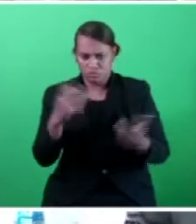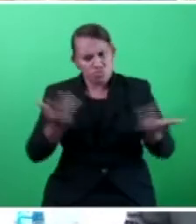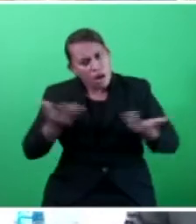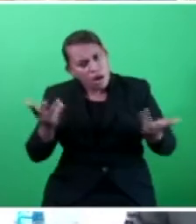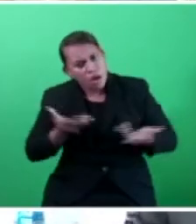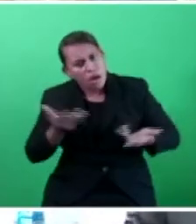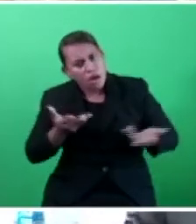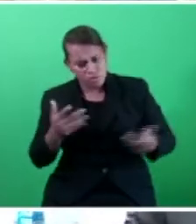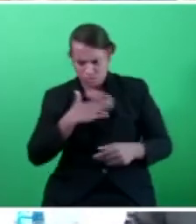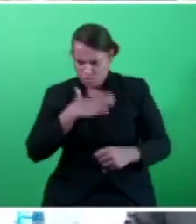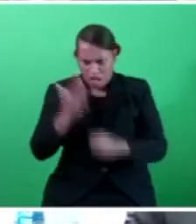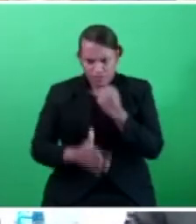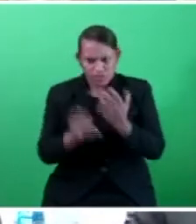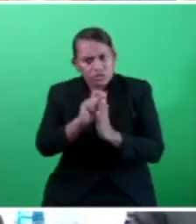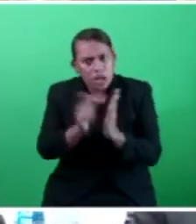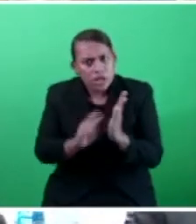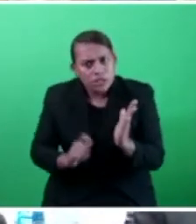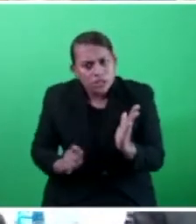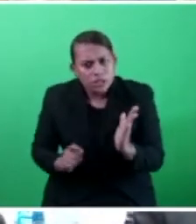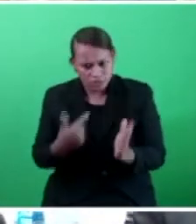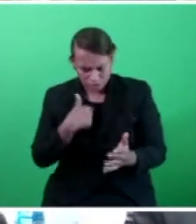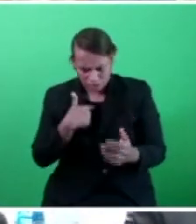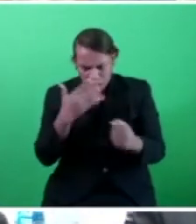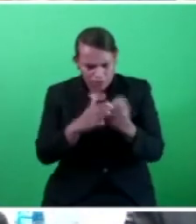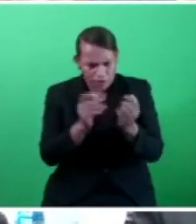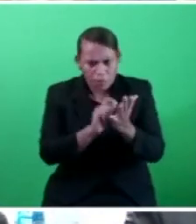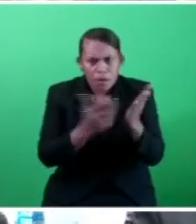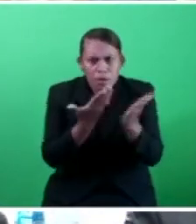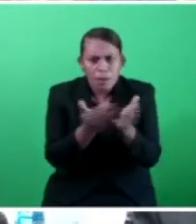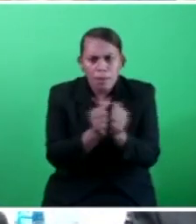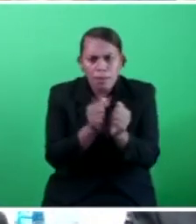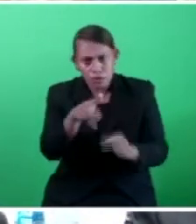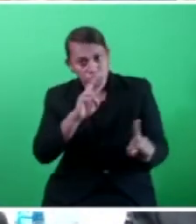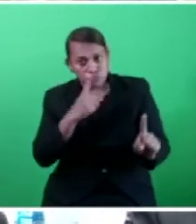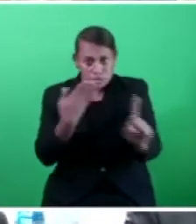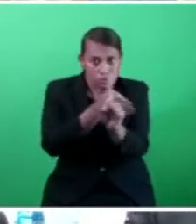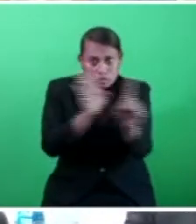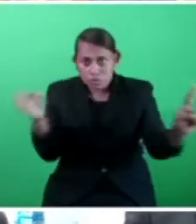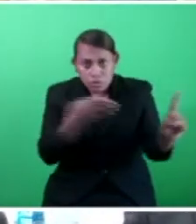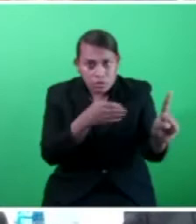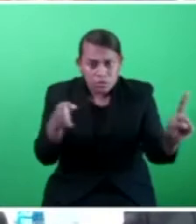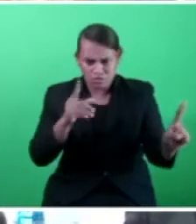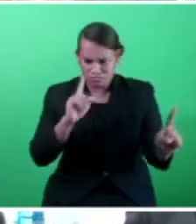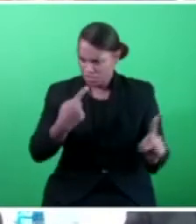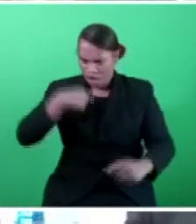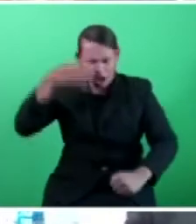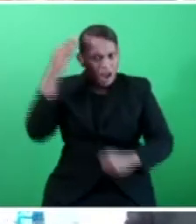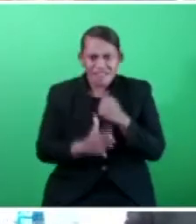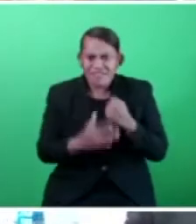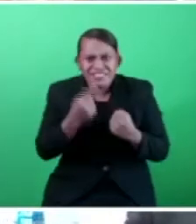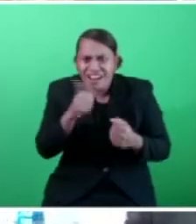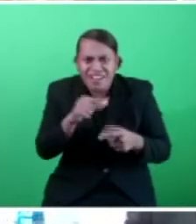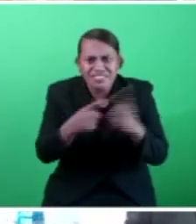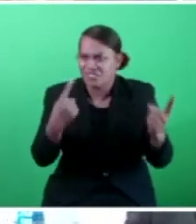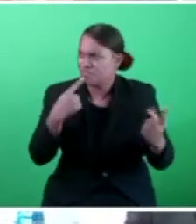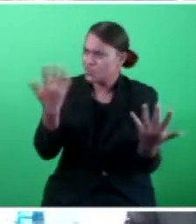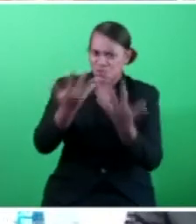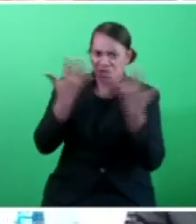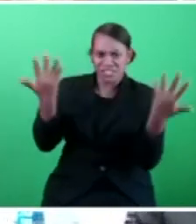petition. He is misleading the House, Honourable Speaker. I've not mentioned that at all on my